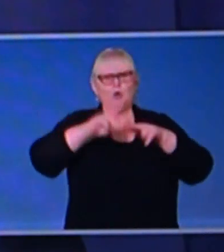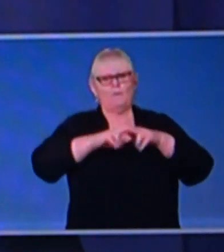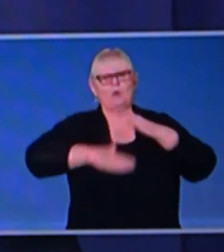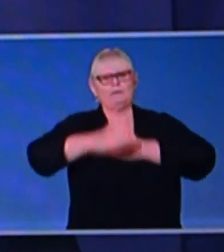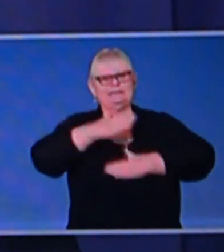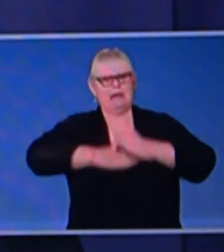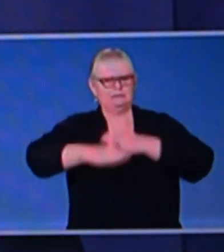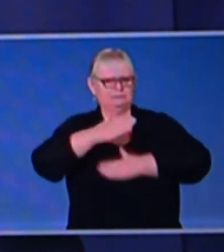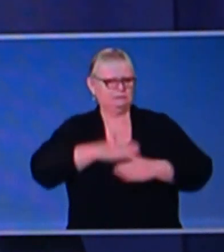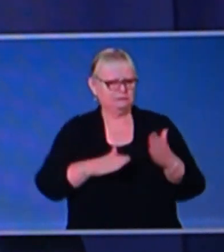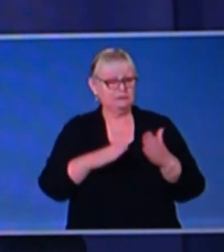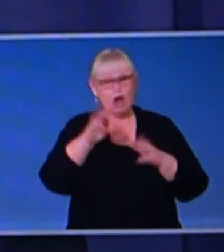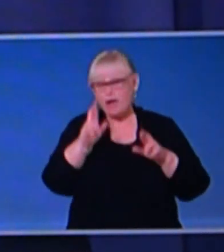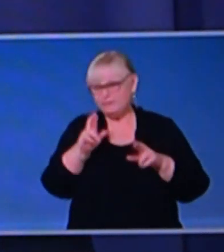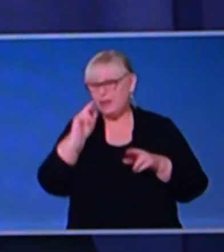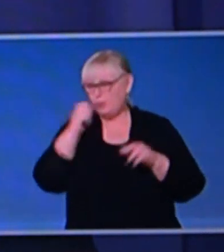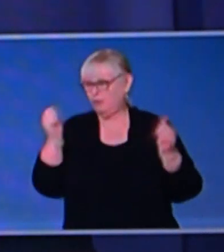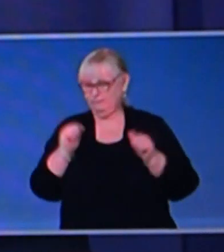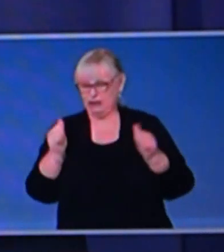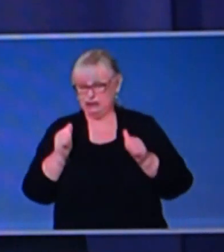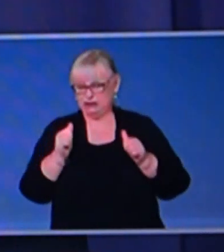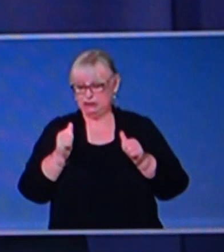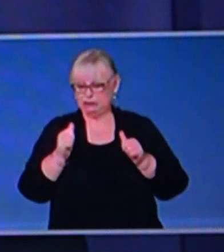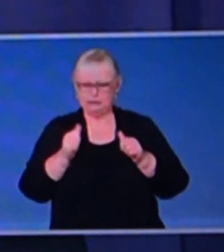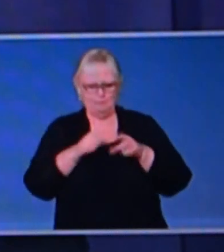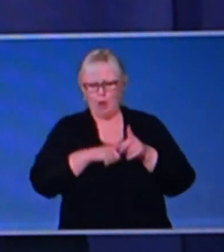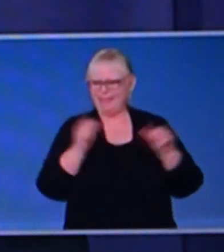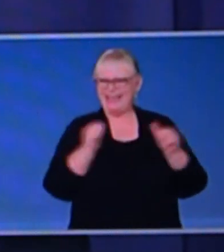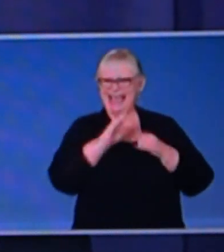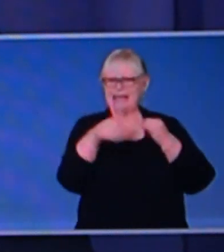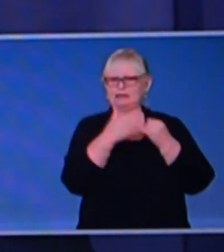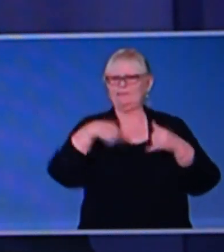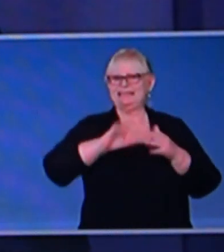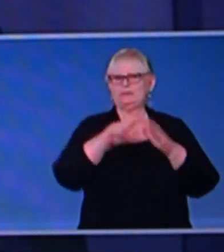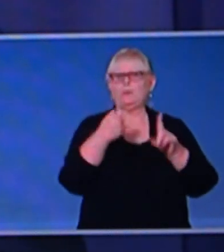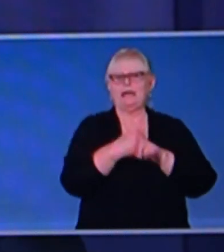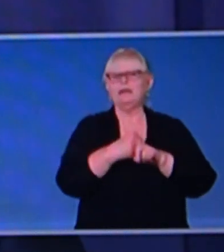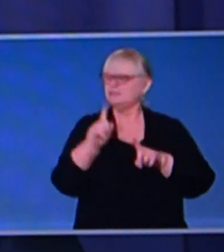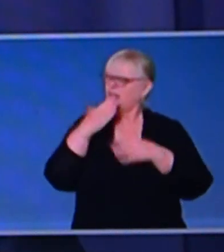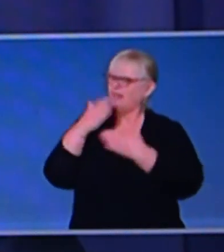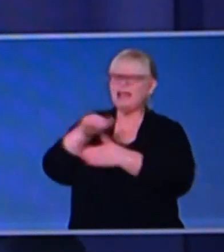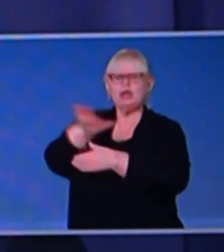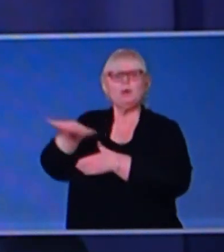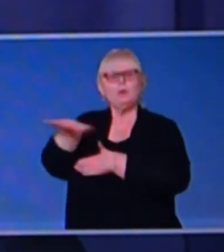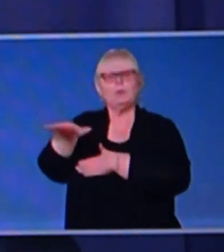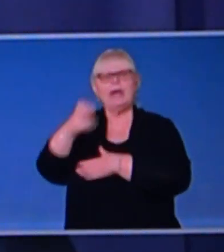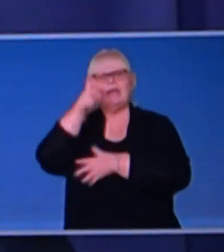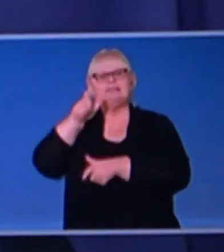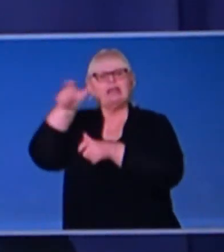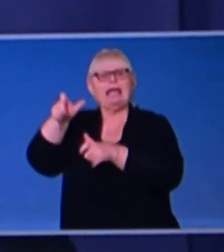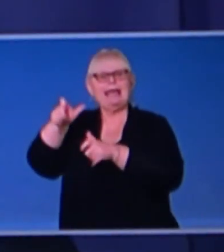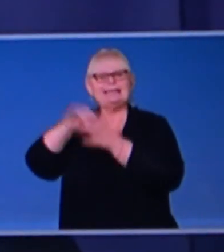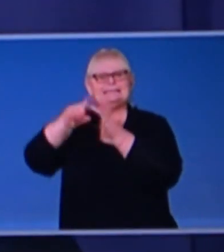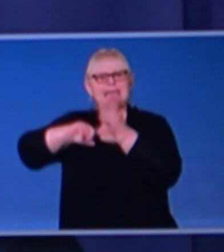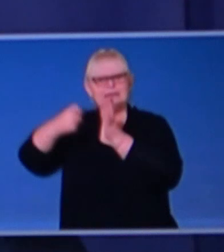in a position to have that finalised hopefully by the end of the week. But I thank the aged care sector for their cooperation and their engagement in